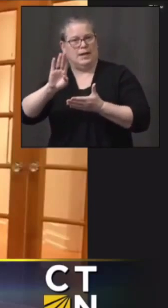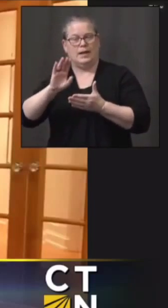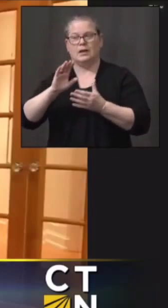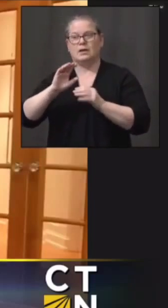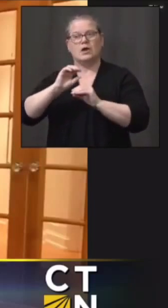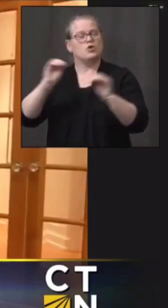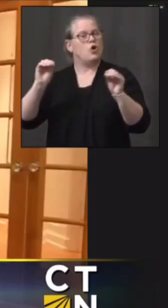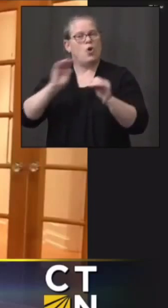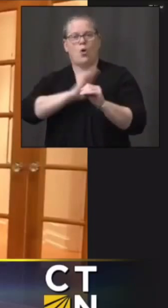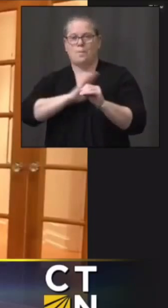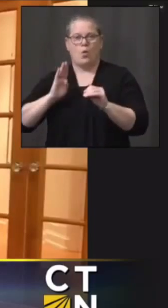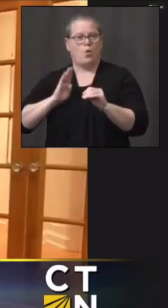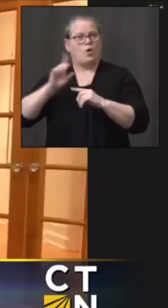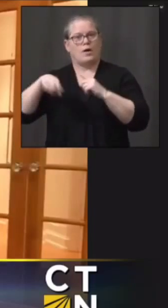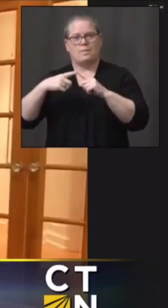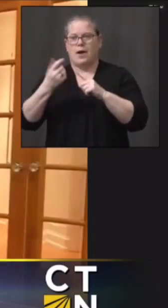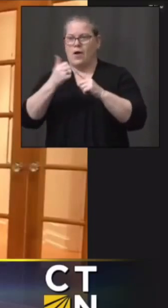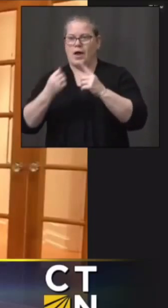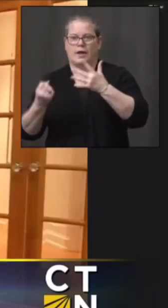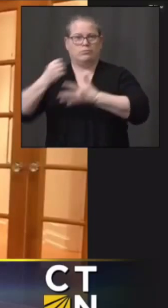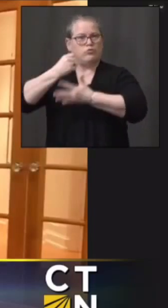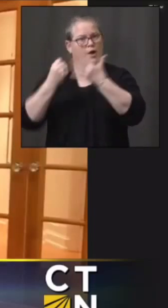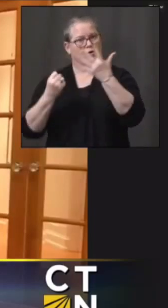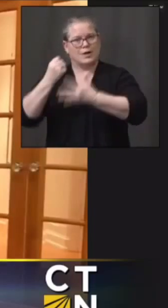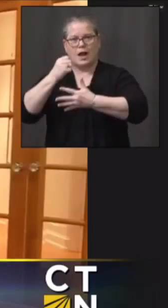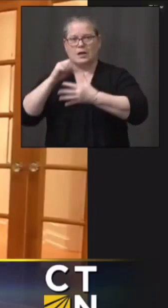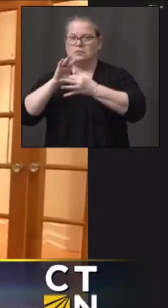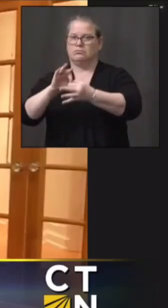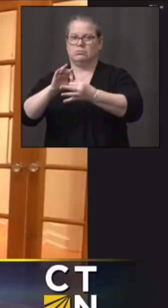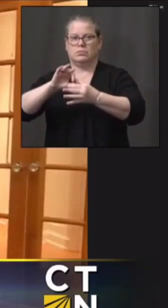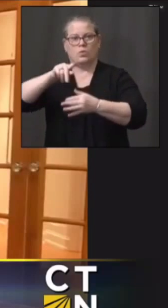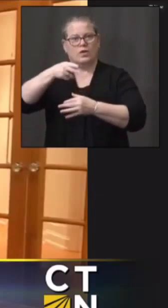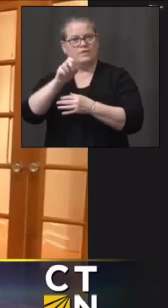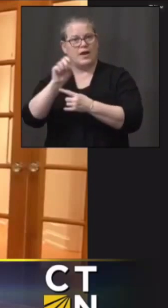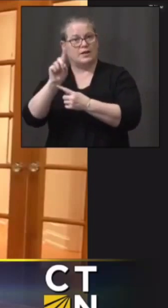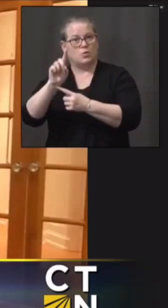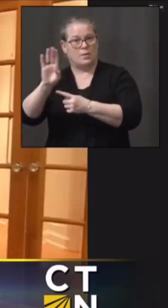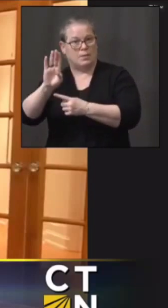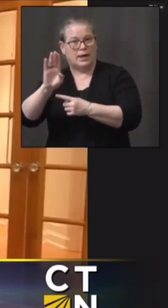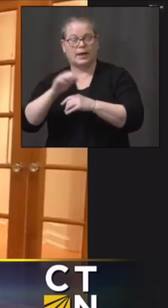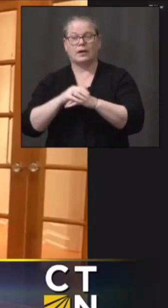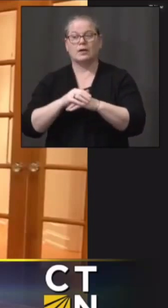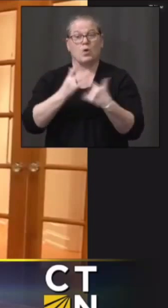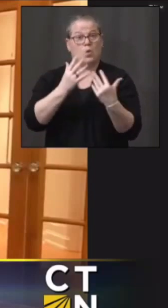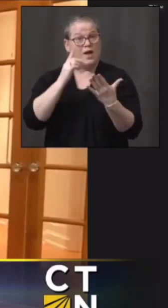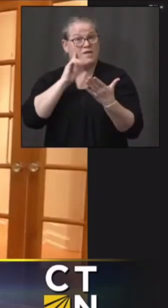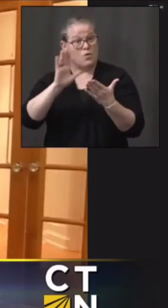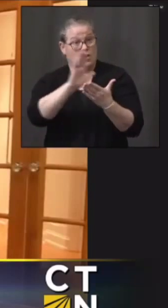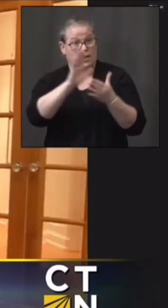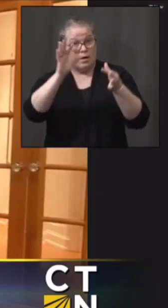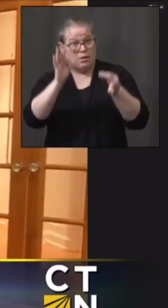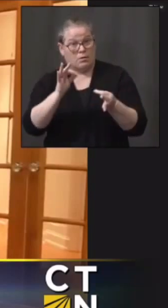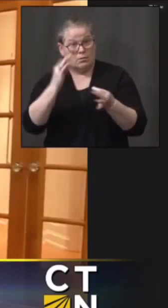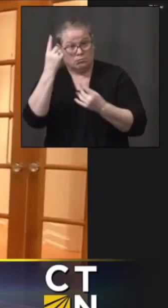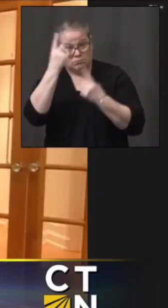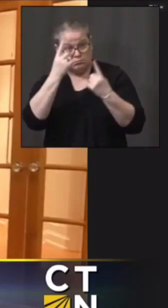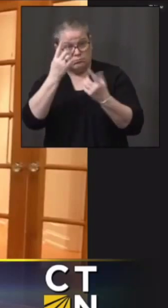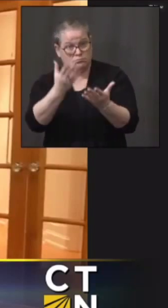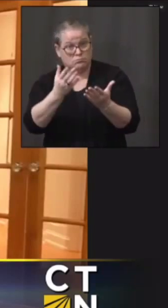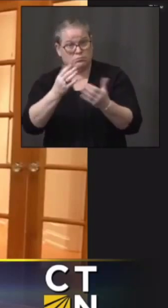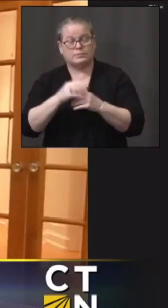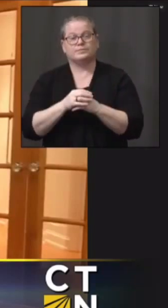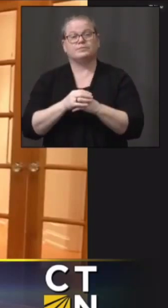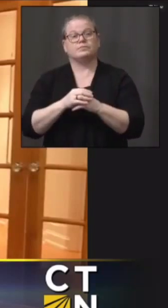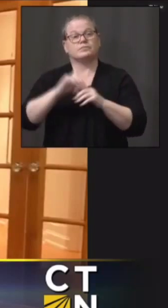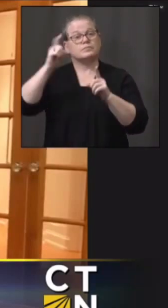sub-prioritization within phase 1B. We eagerly await their guidance, and our local allocation committee of the Governor's